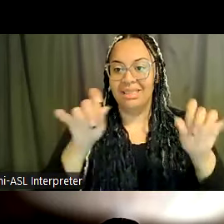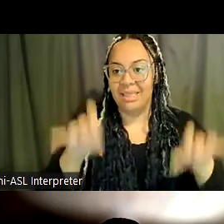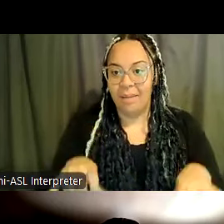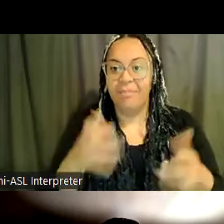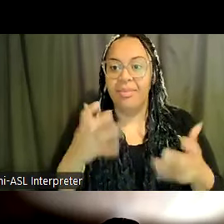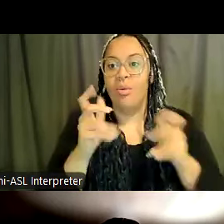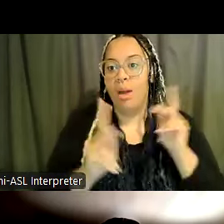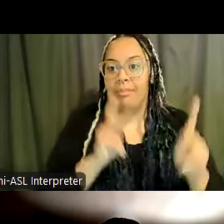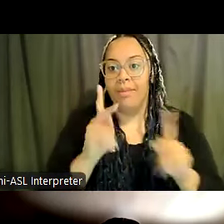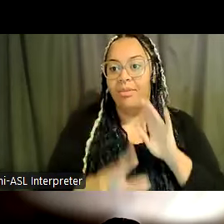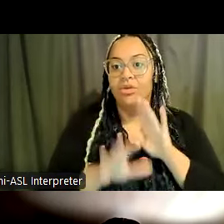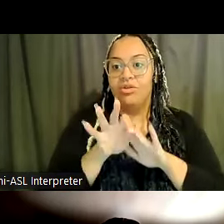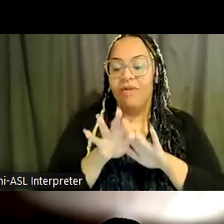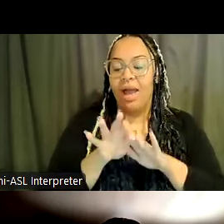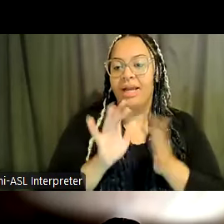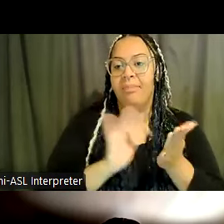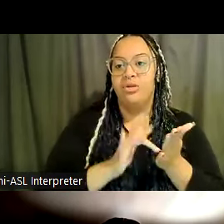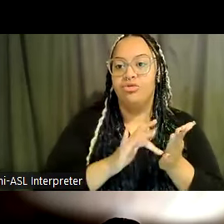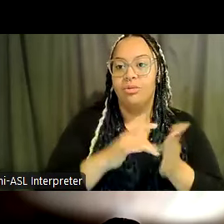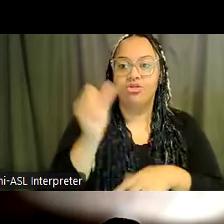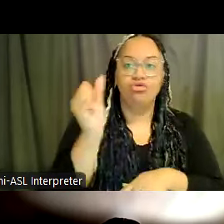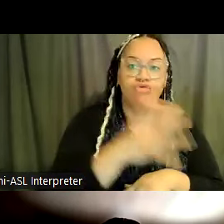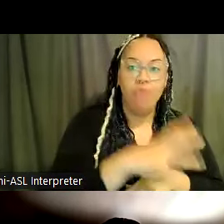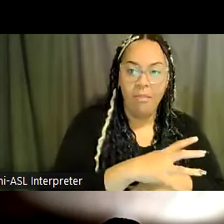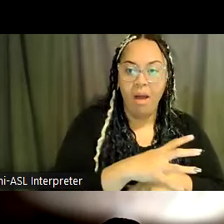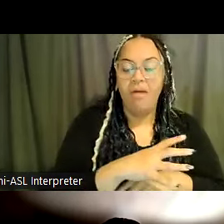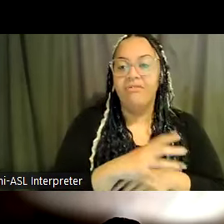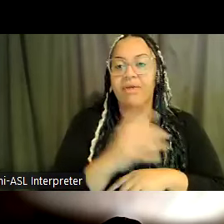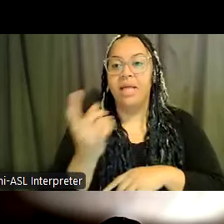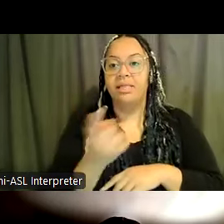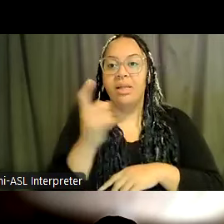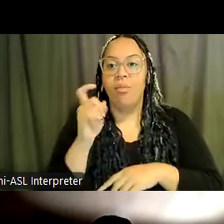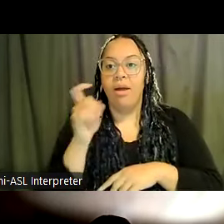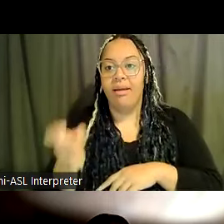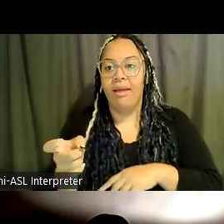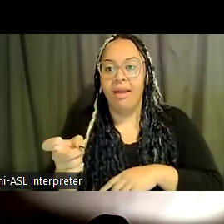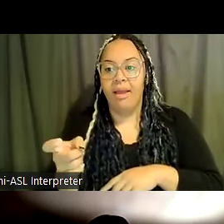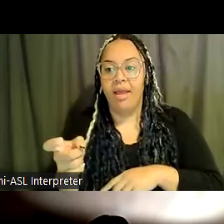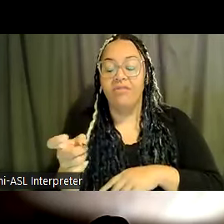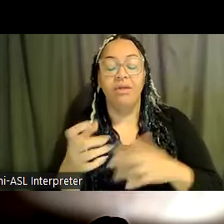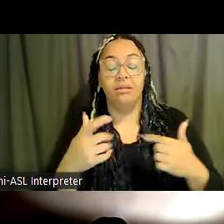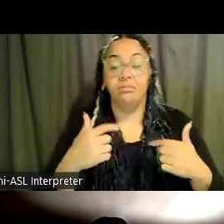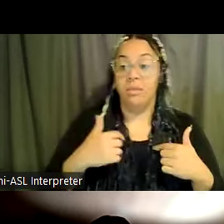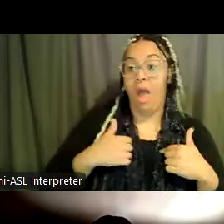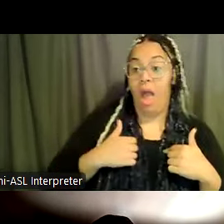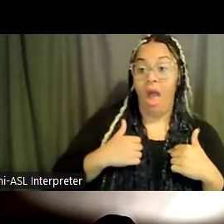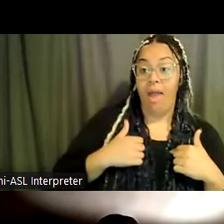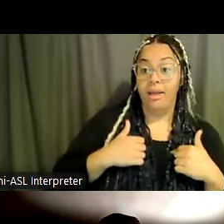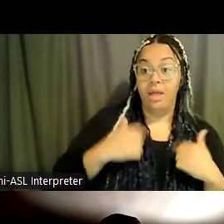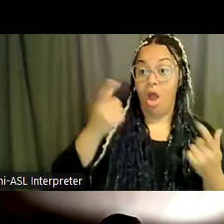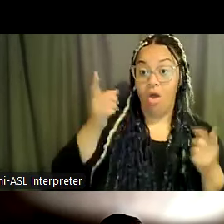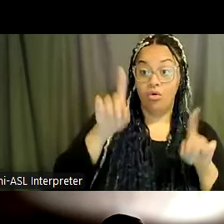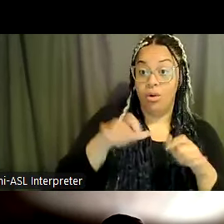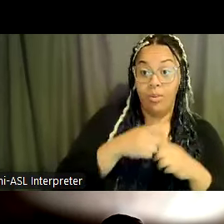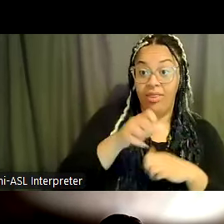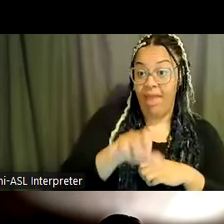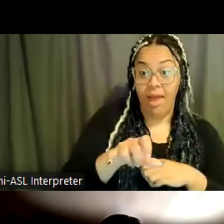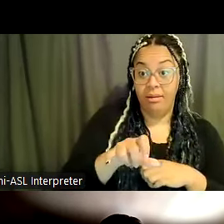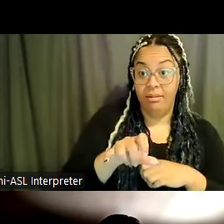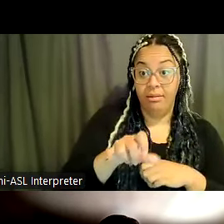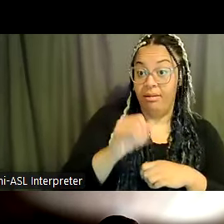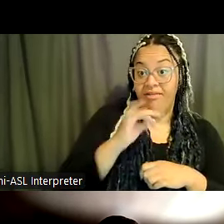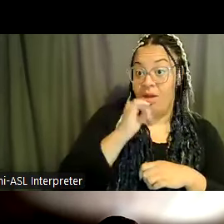find a prescription drop box. And someone gave a I link. totally agree with that. I'm sorry if I wasn't clear that that's the reason why you shouldn't do